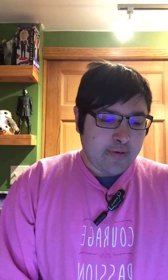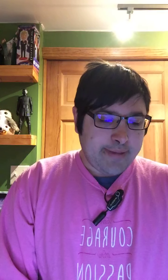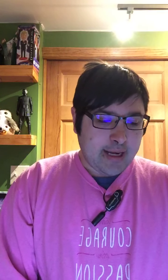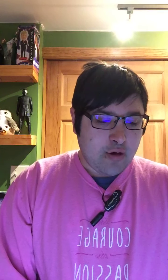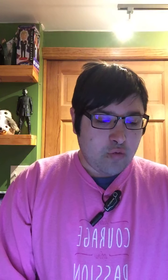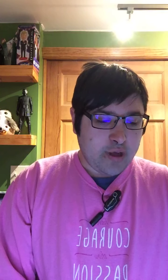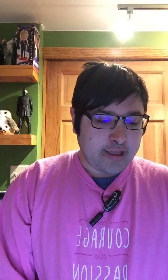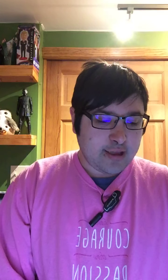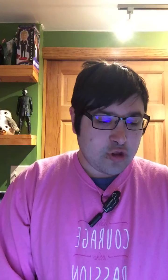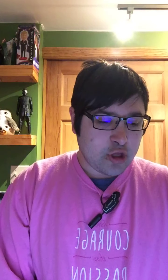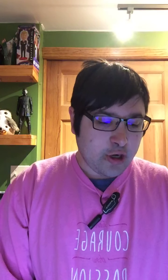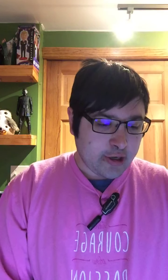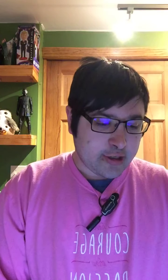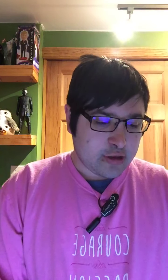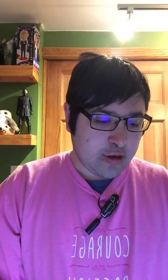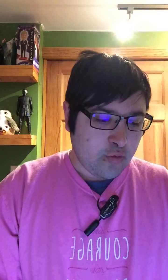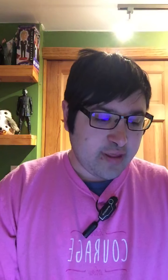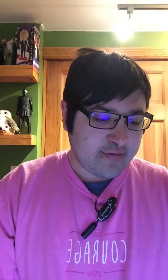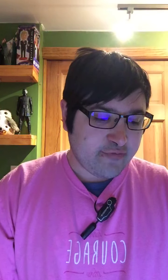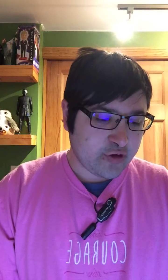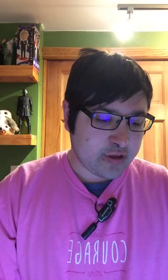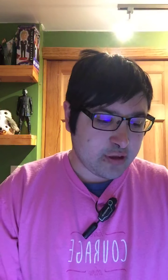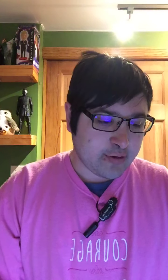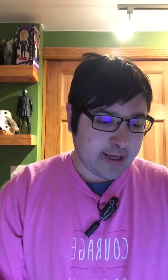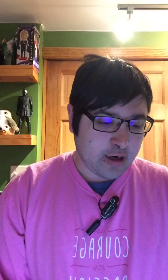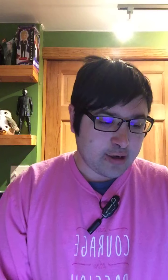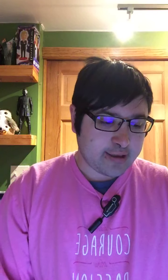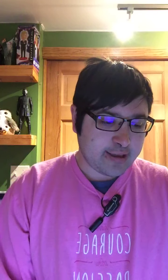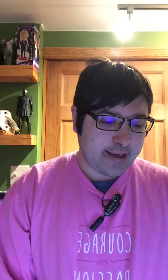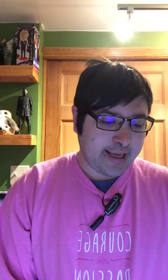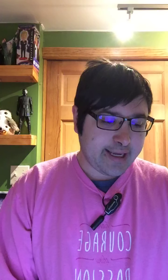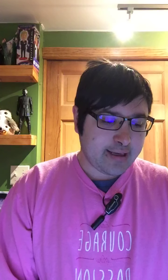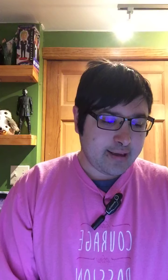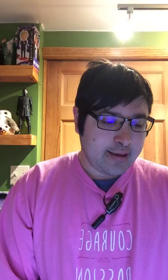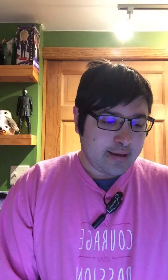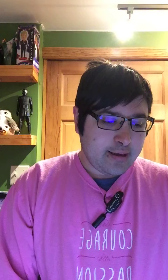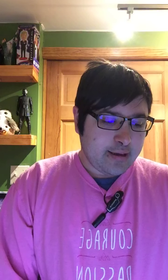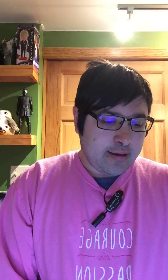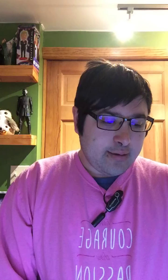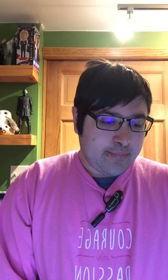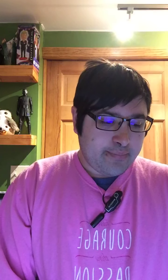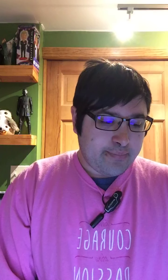The woman was charged with first-degree arson and